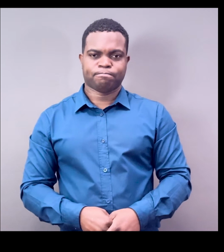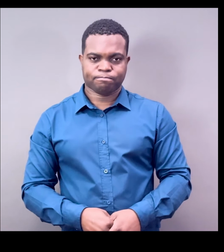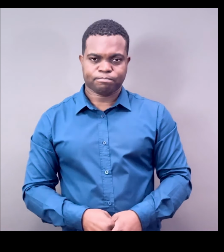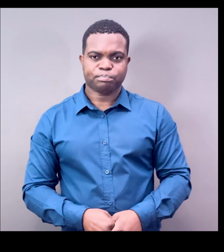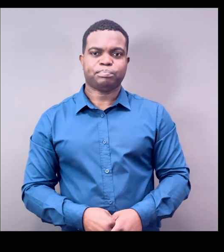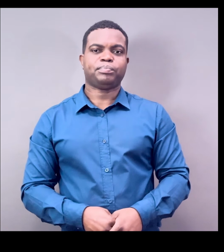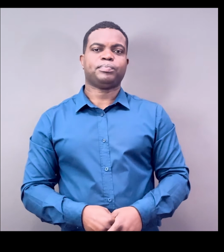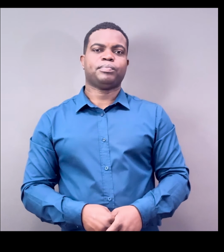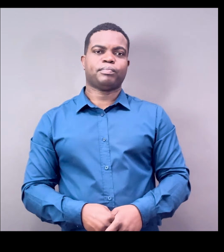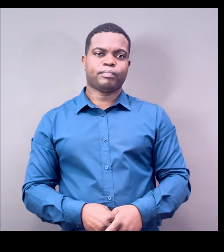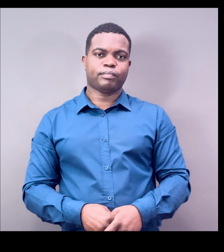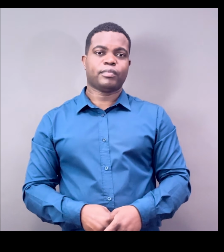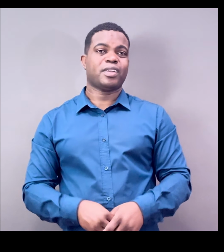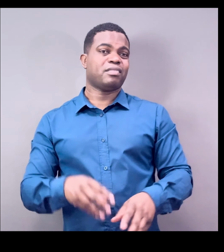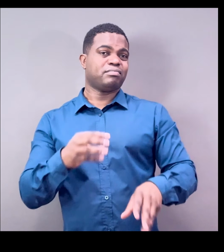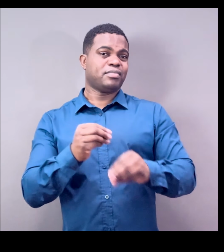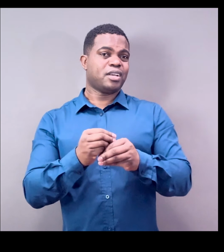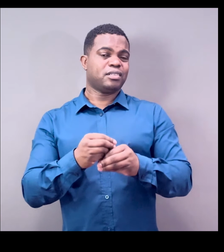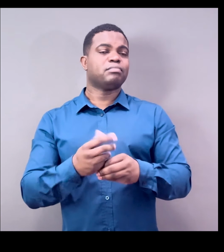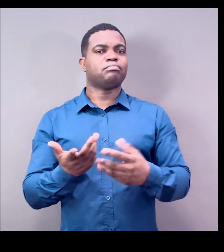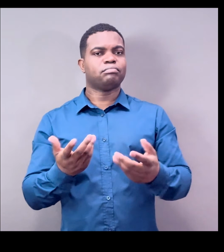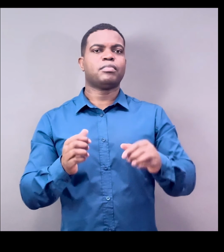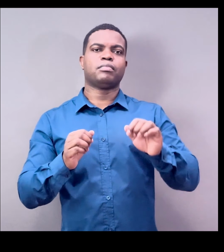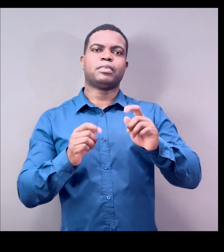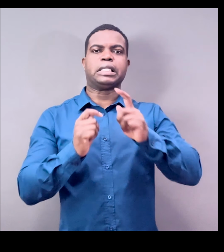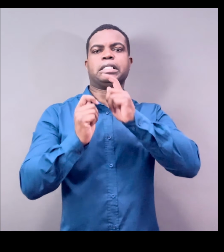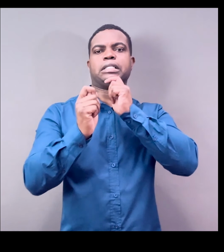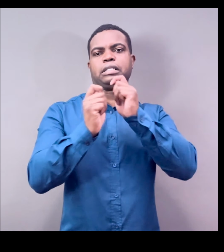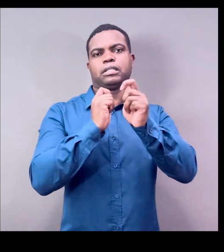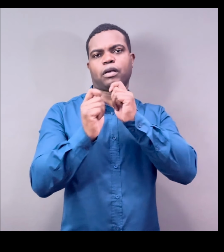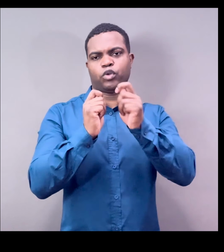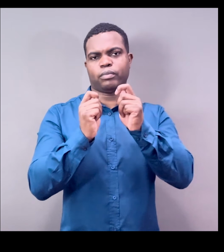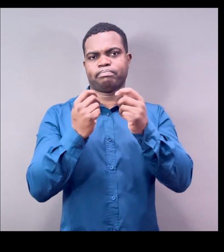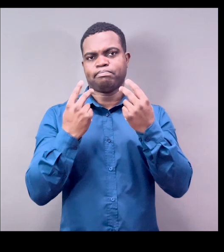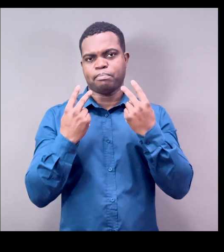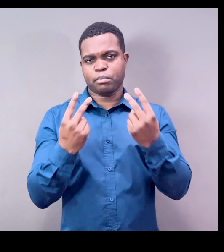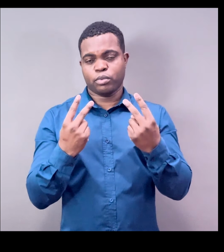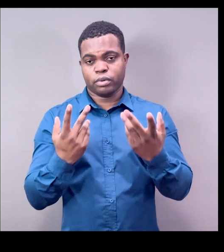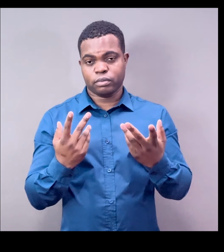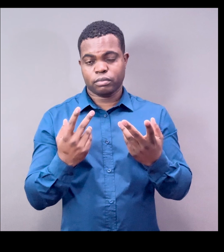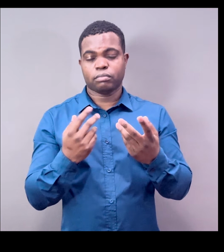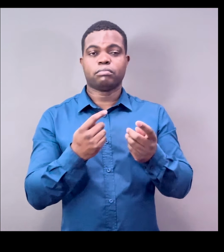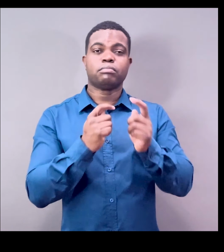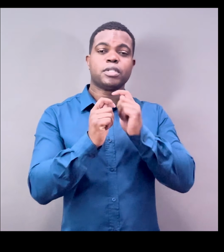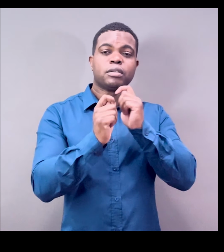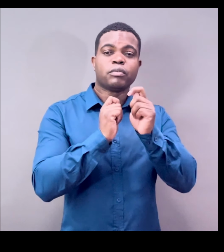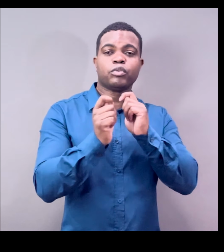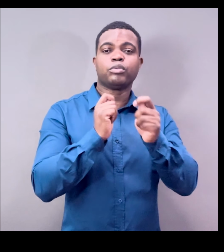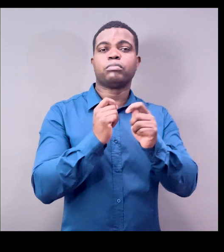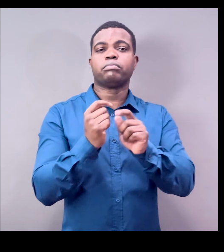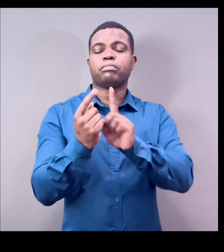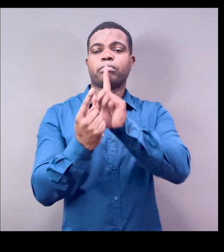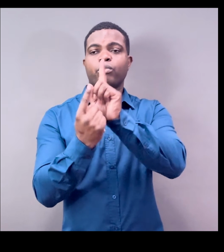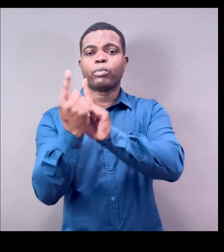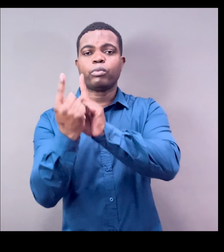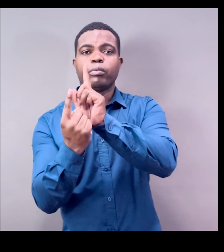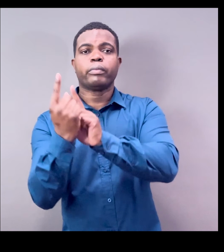There's also key informant interviews. You need to conduct one-on-one interviews with influential